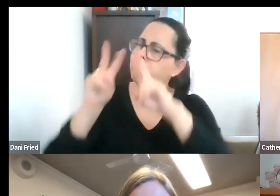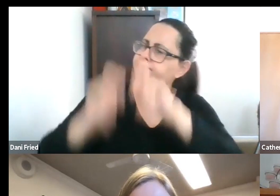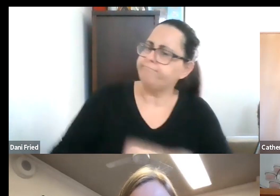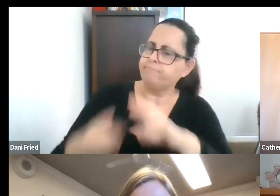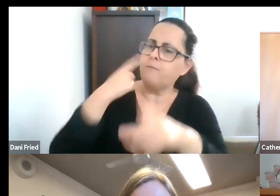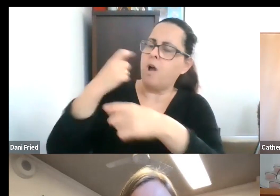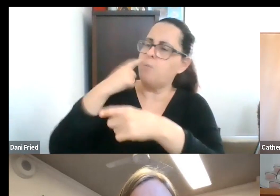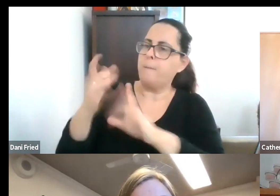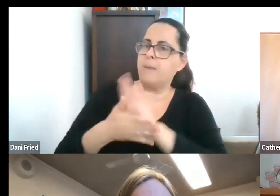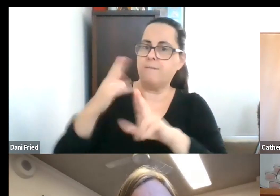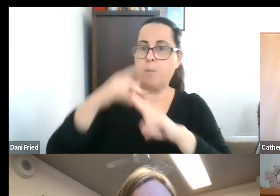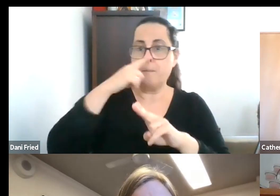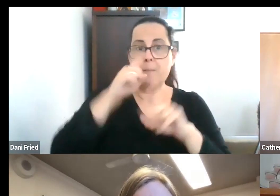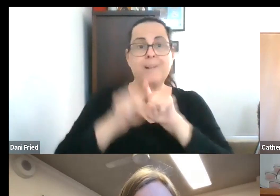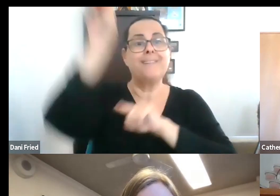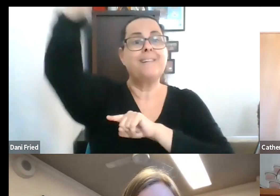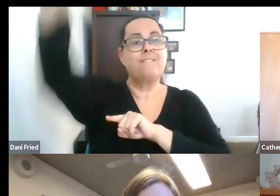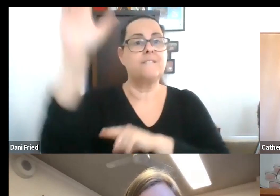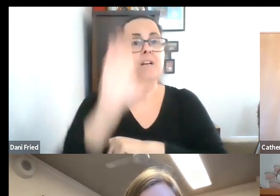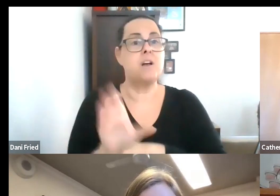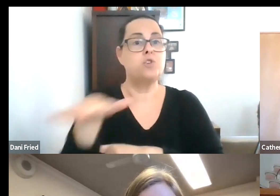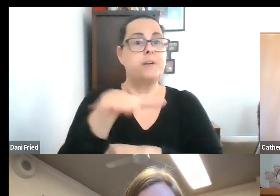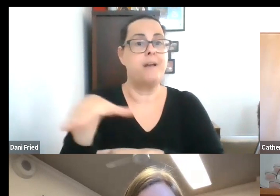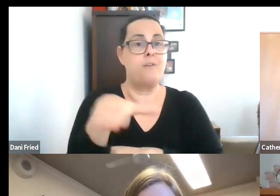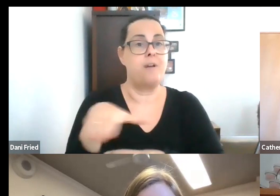for people living outside the cities?